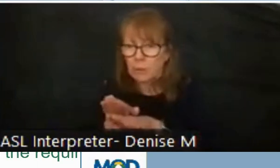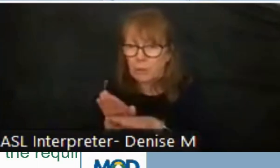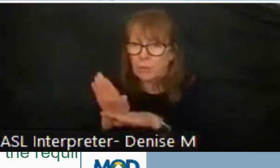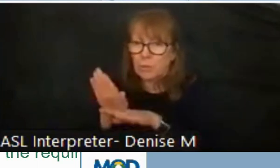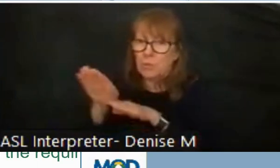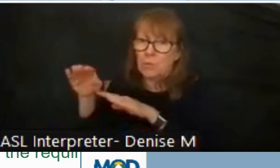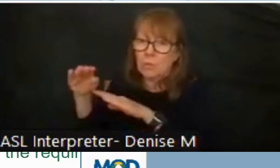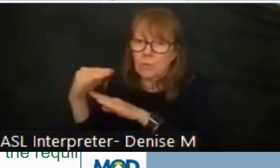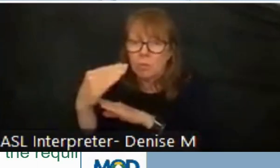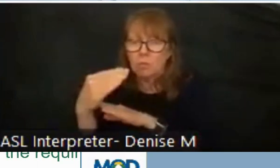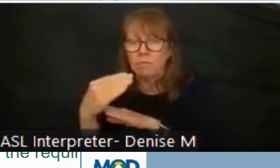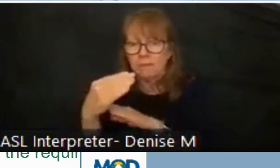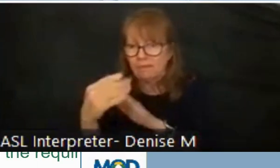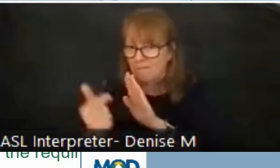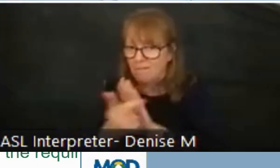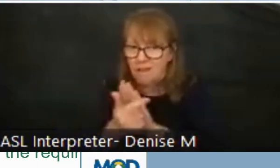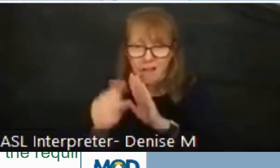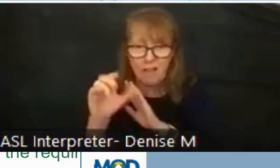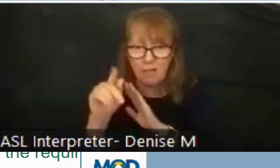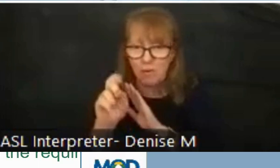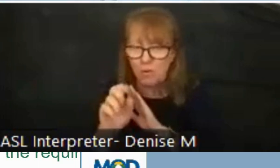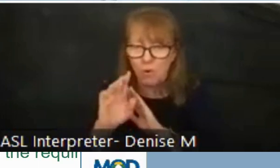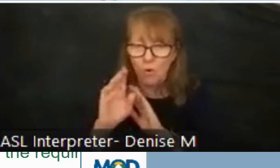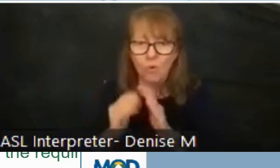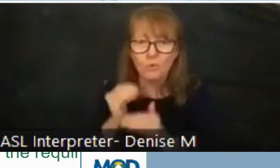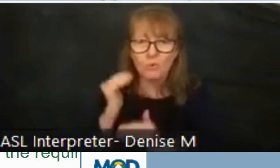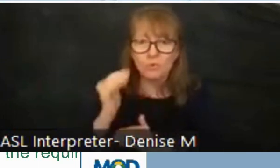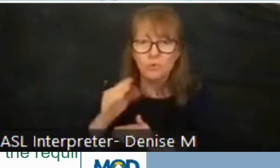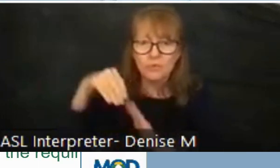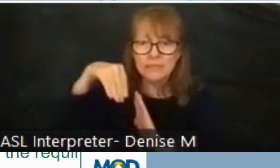possible, like adding an elevator